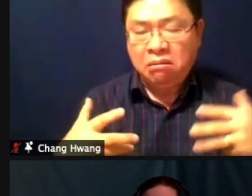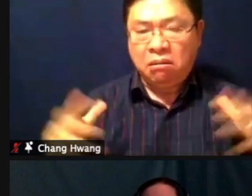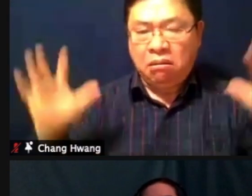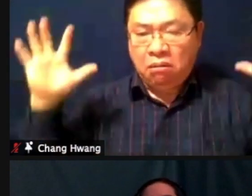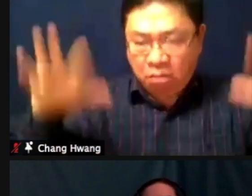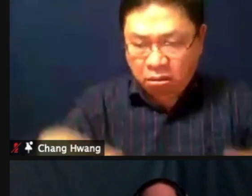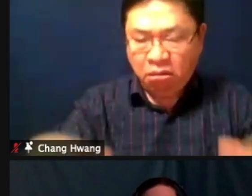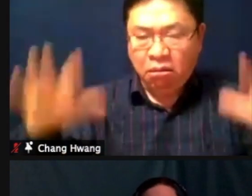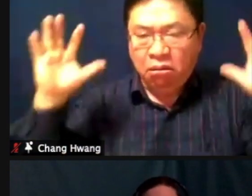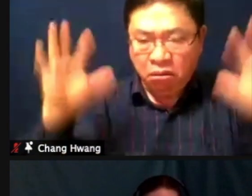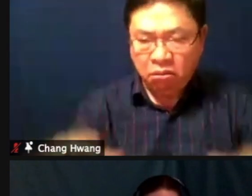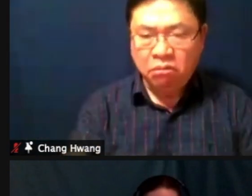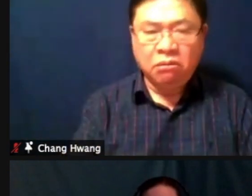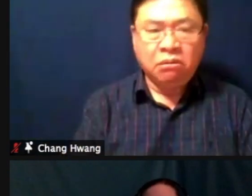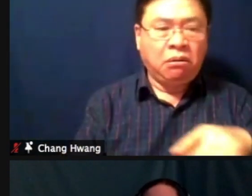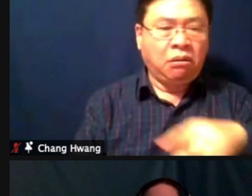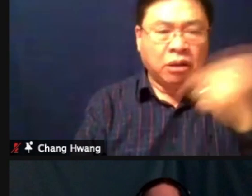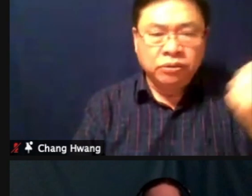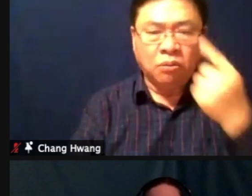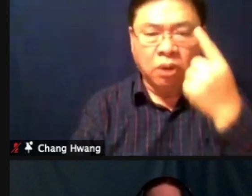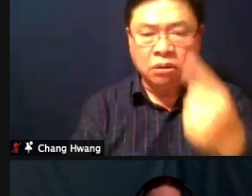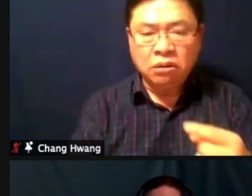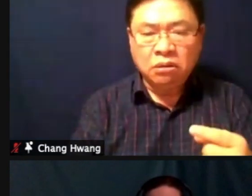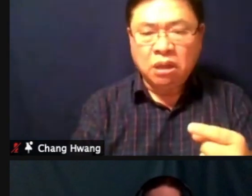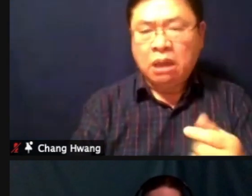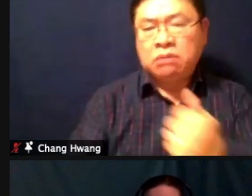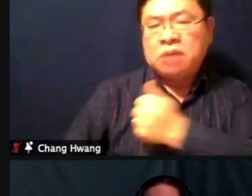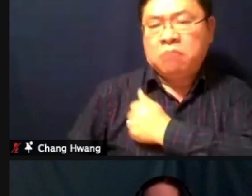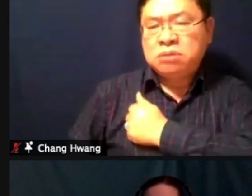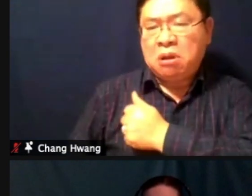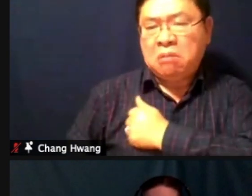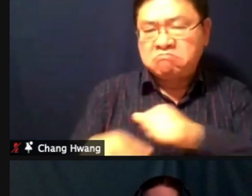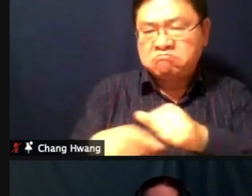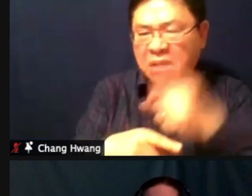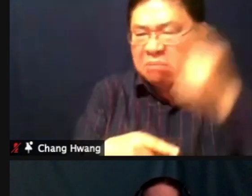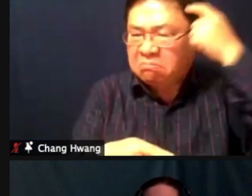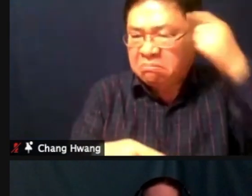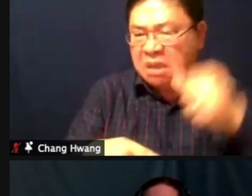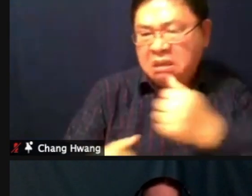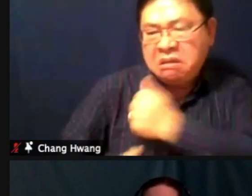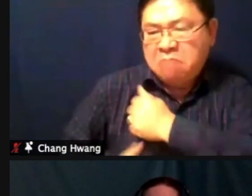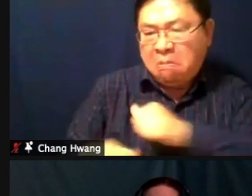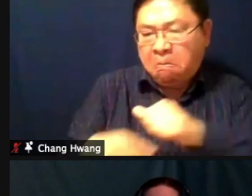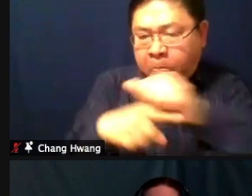killed, murdered. People lived in fear. And so they would pay homage to the shrine.